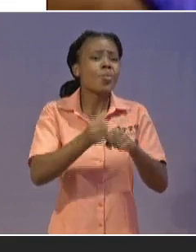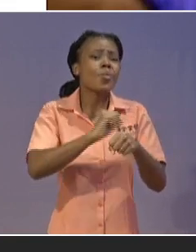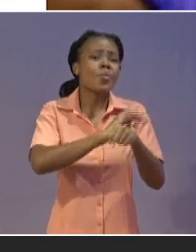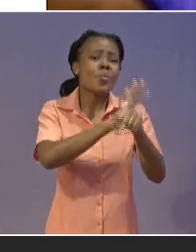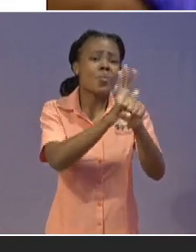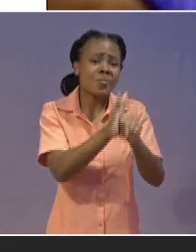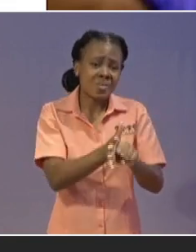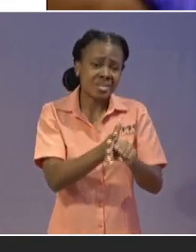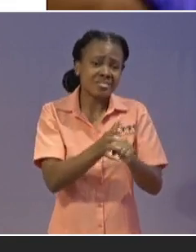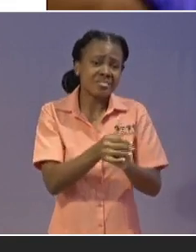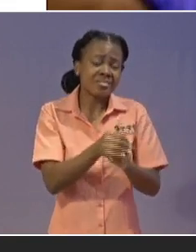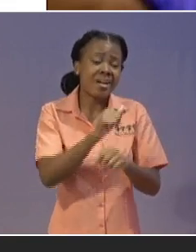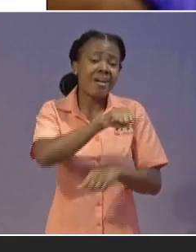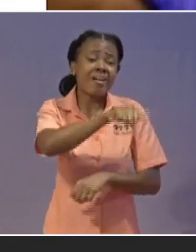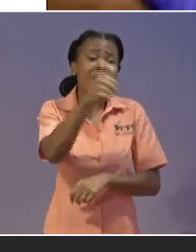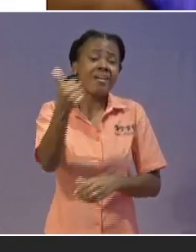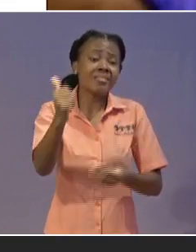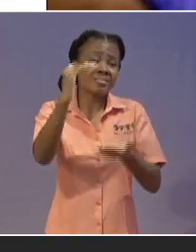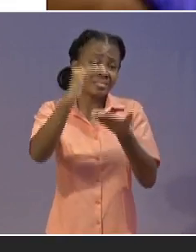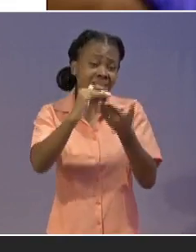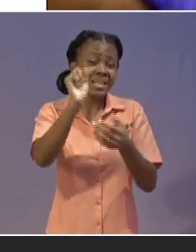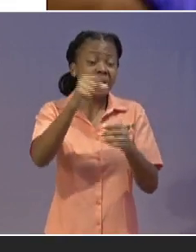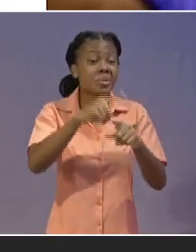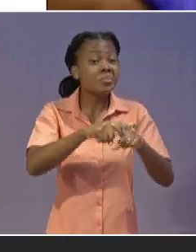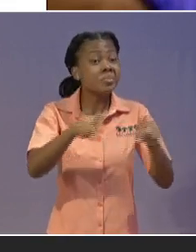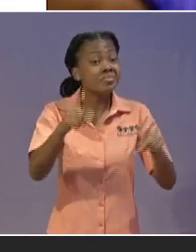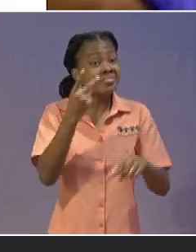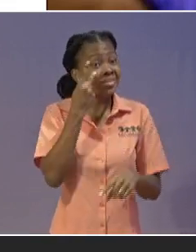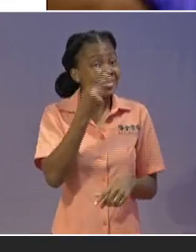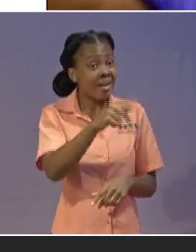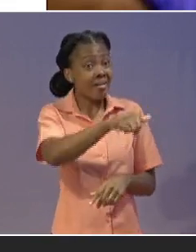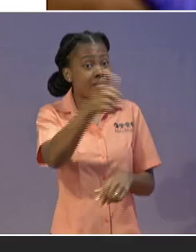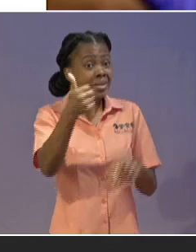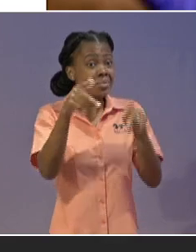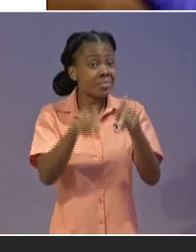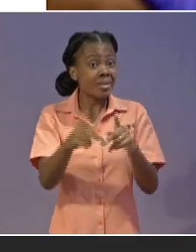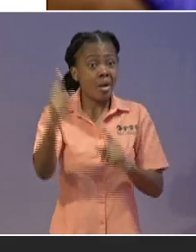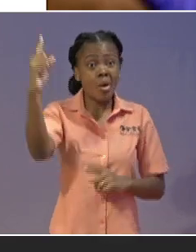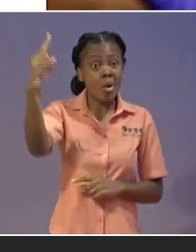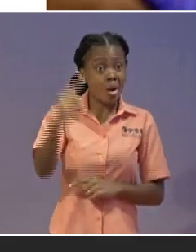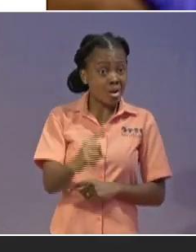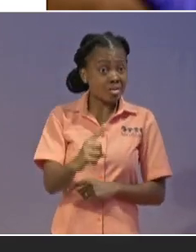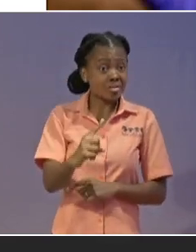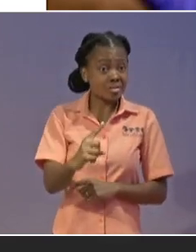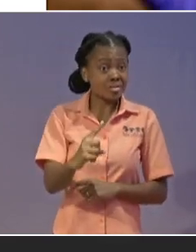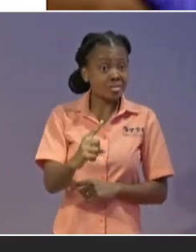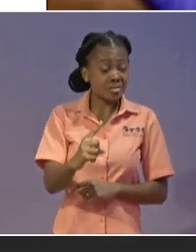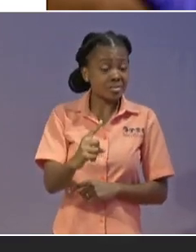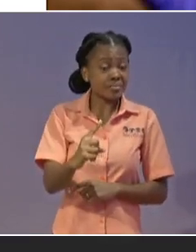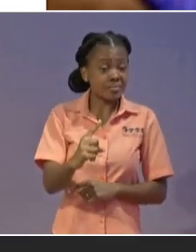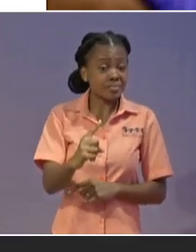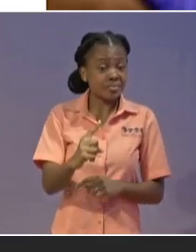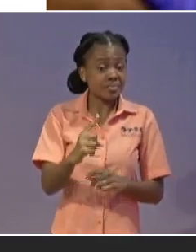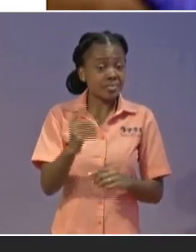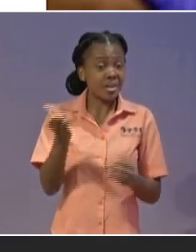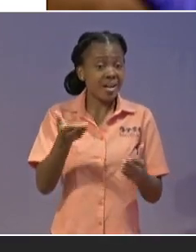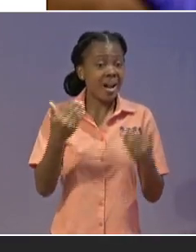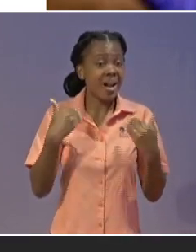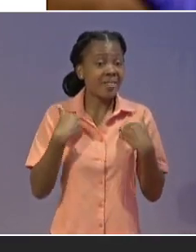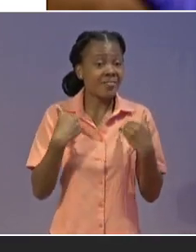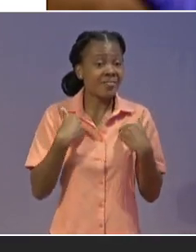come in with pure, because it's so transmissible, you're having an increase in Omicron coming through with regards to children in terms